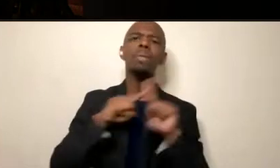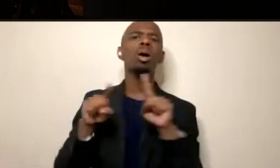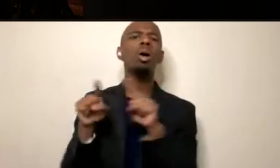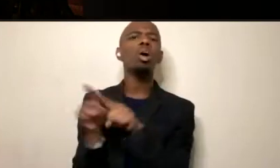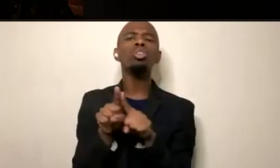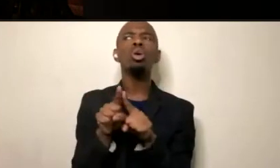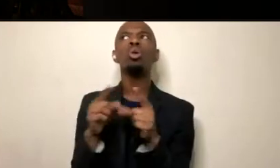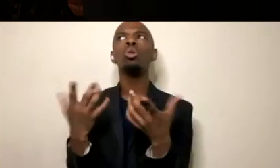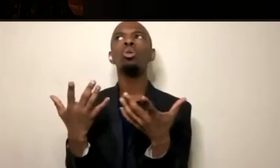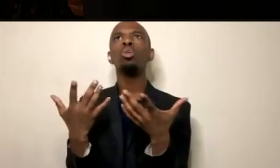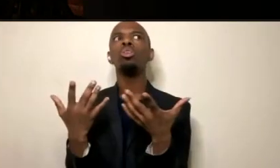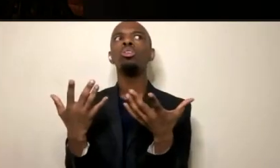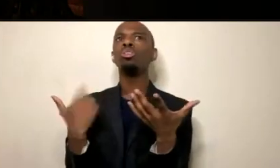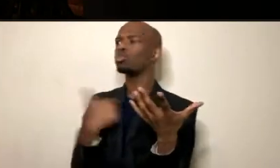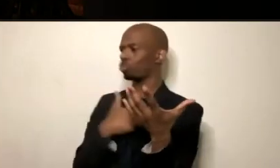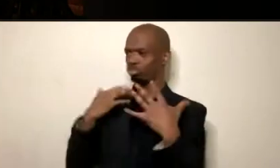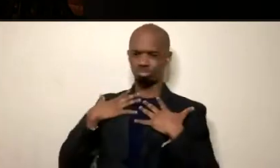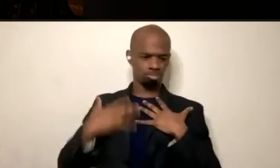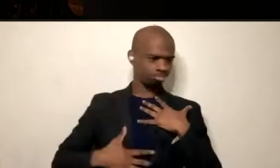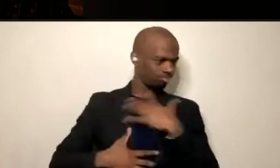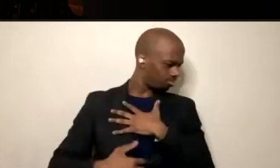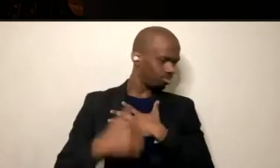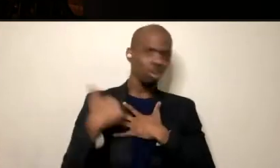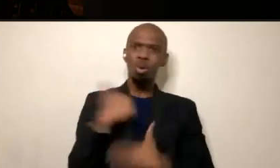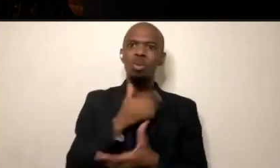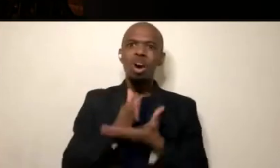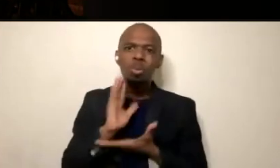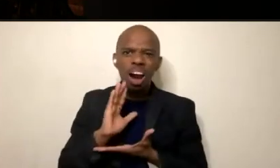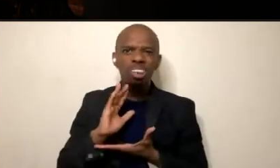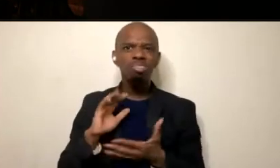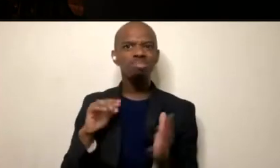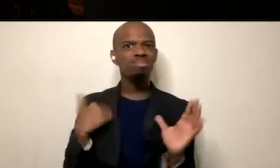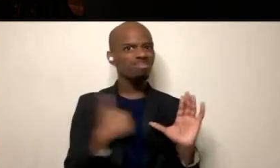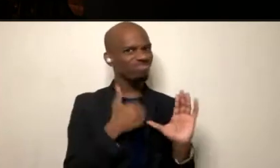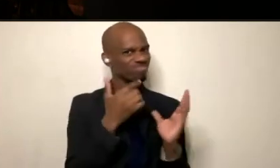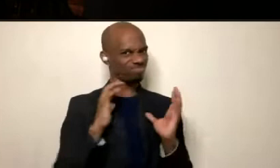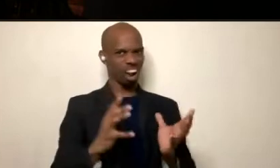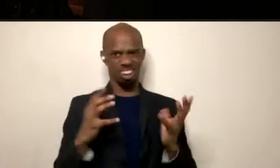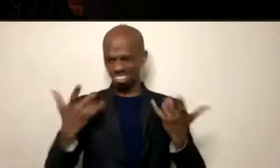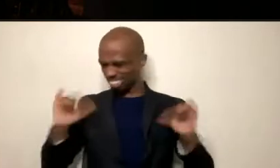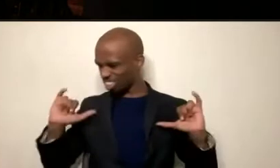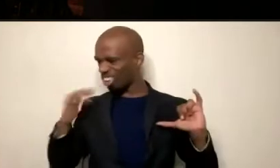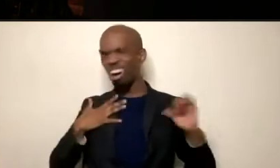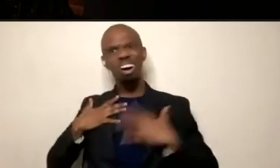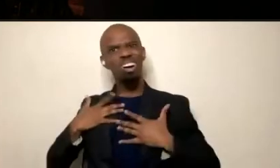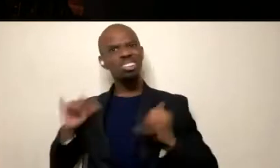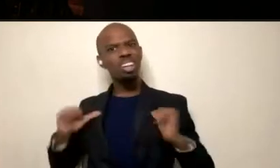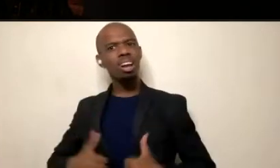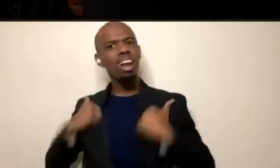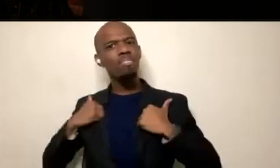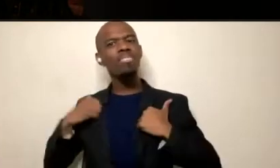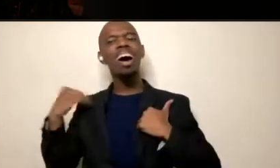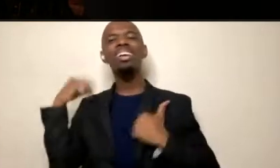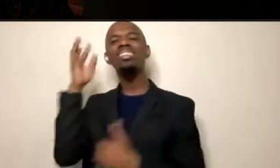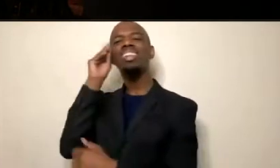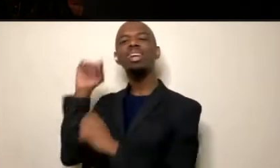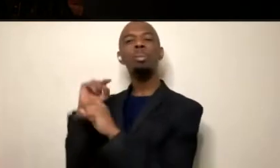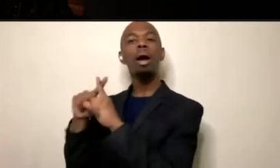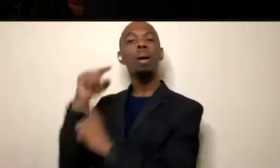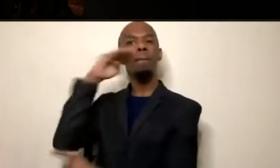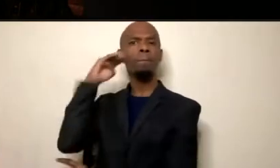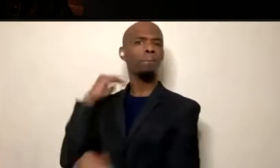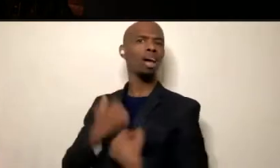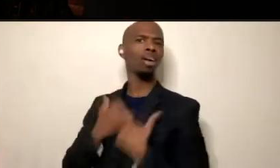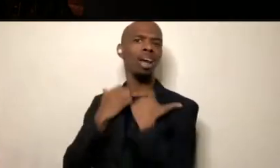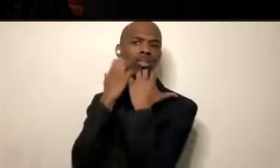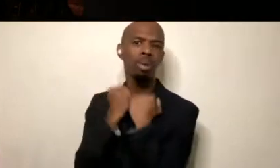we're all right, though. That's the other side of it. It's like, we're all right. You know, I think about Black Lives Matter and what happened with young people when George